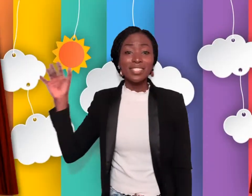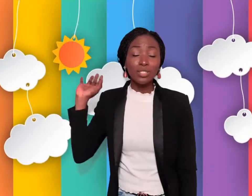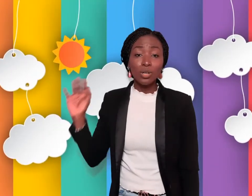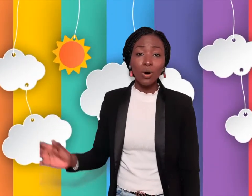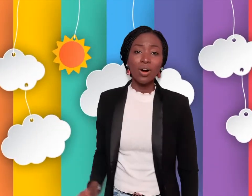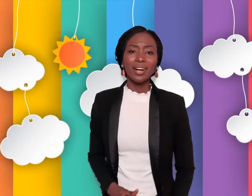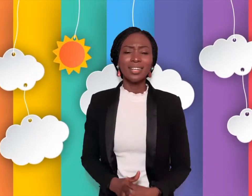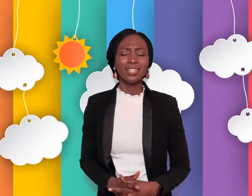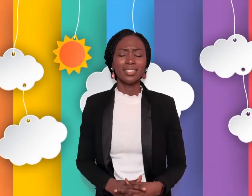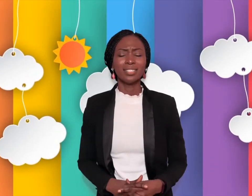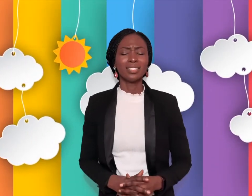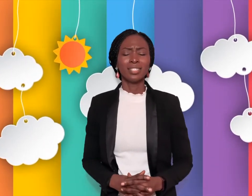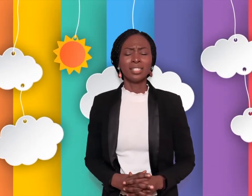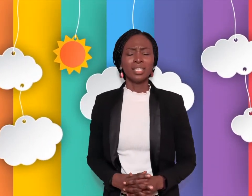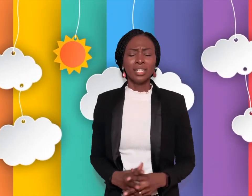Praise the Lord.